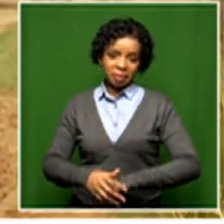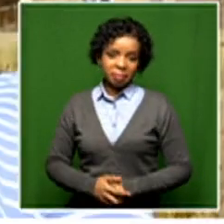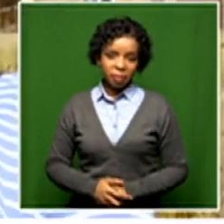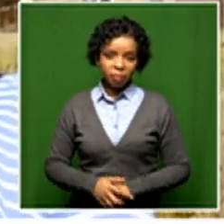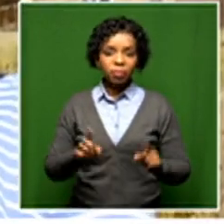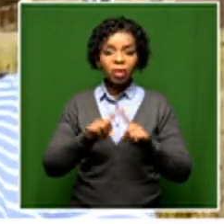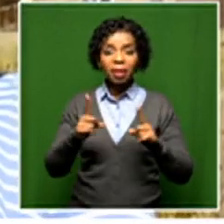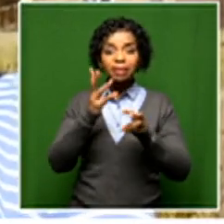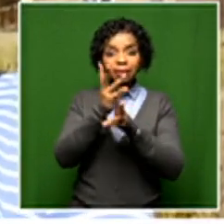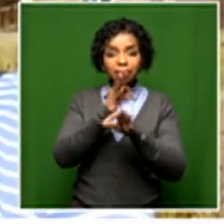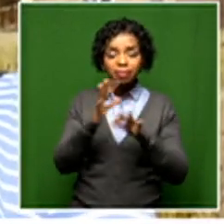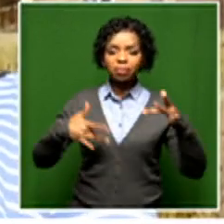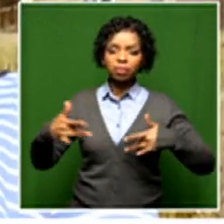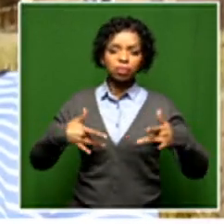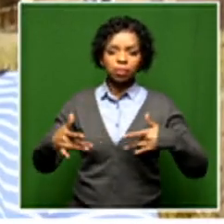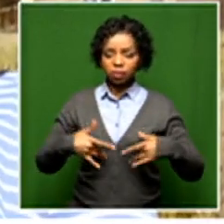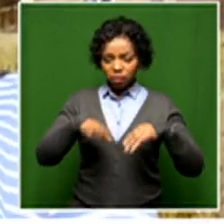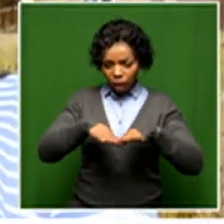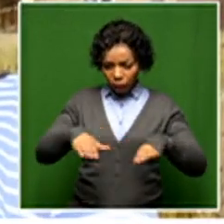of their children. A